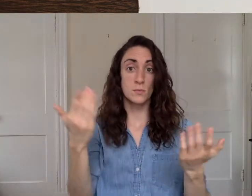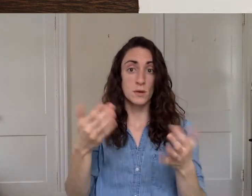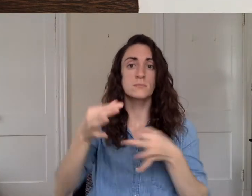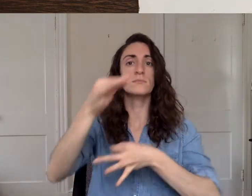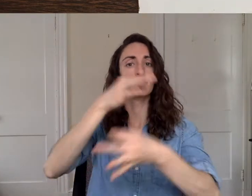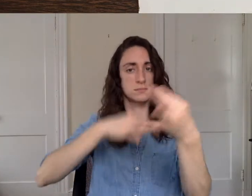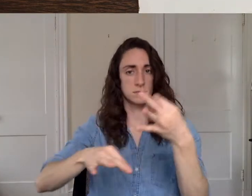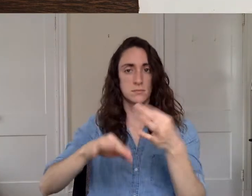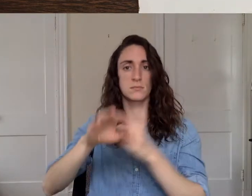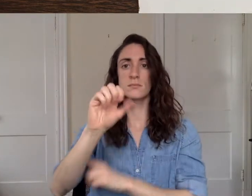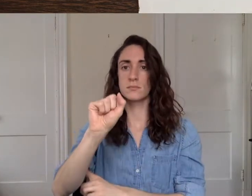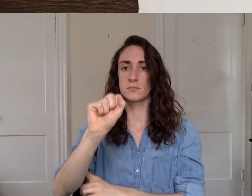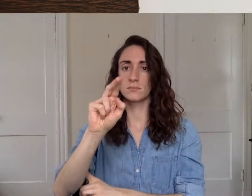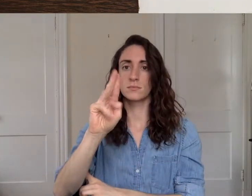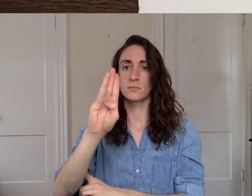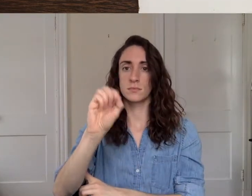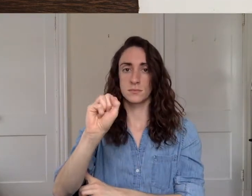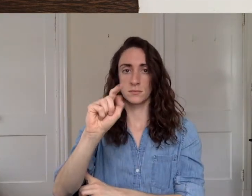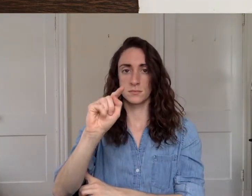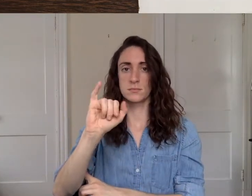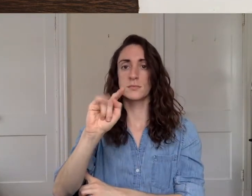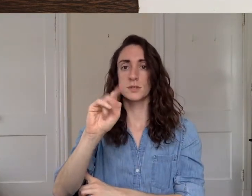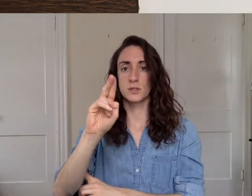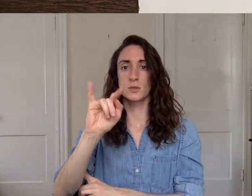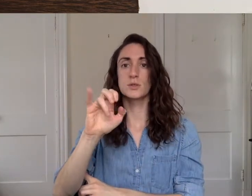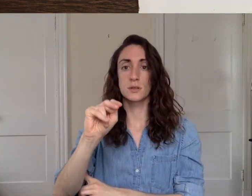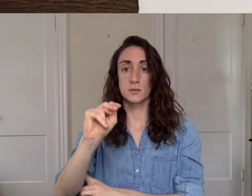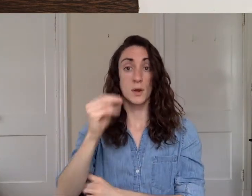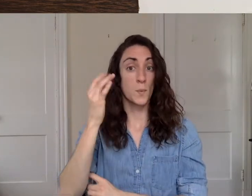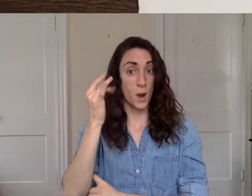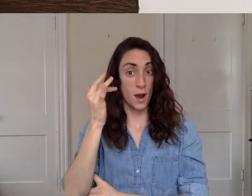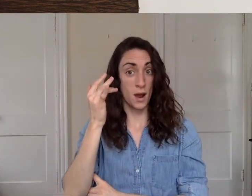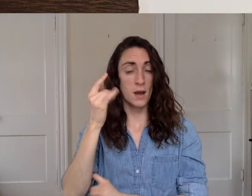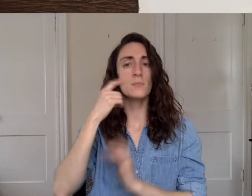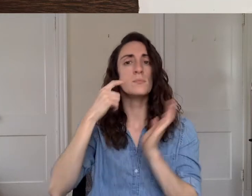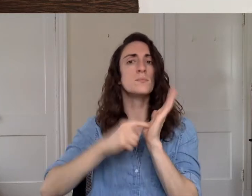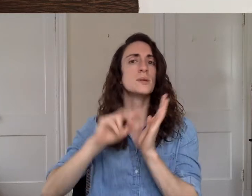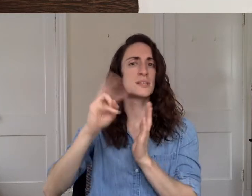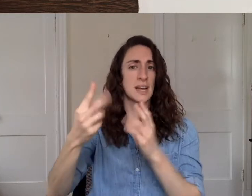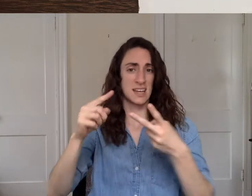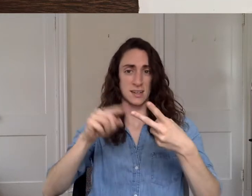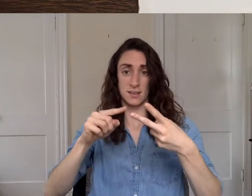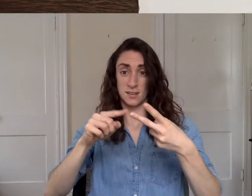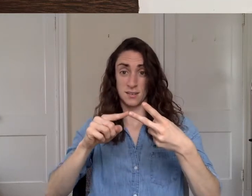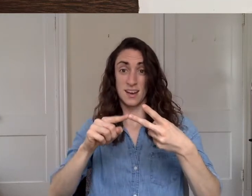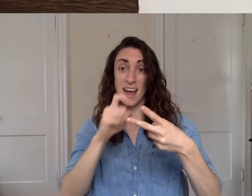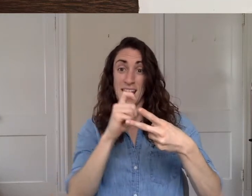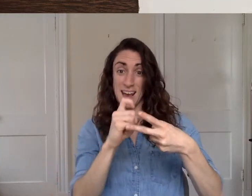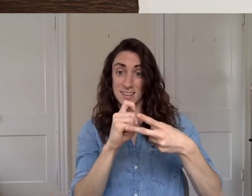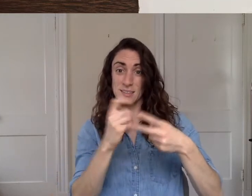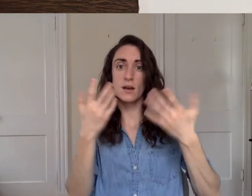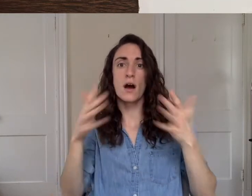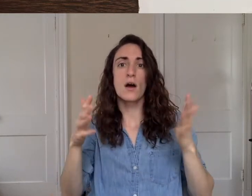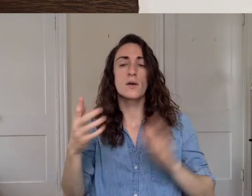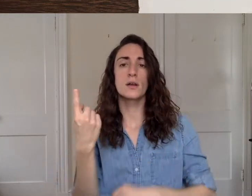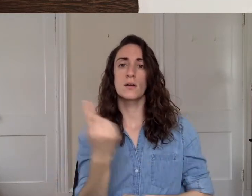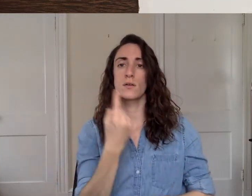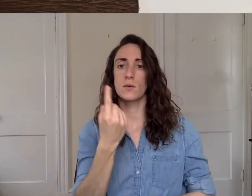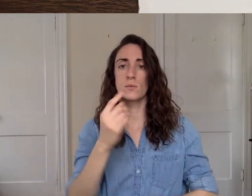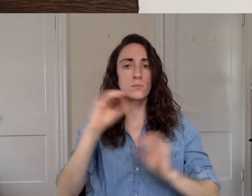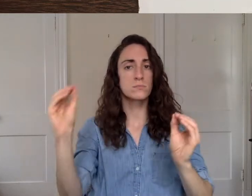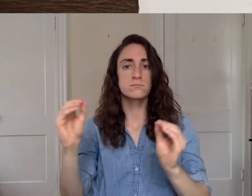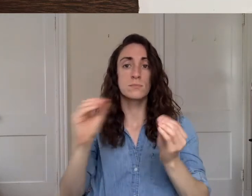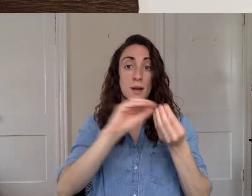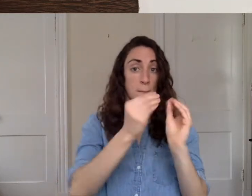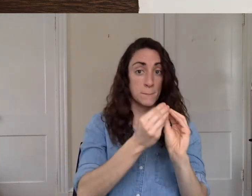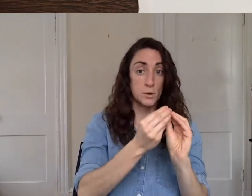The best method to solve this system of equations is substitution. The reason for that is that this x in the second equation doesn't have a coefficient.